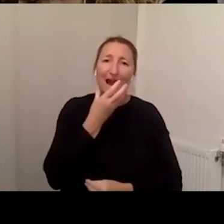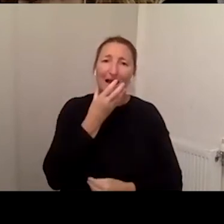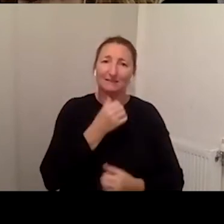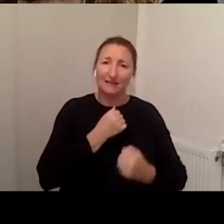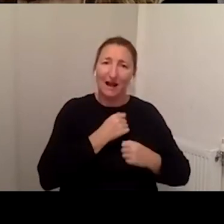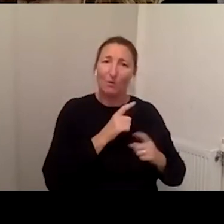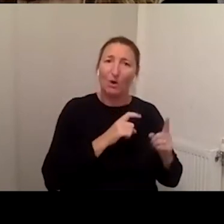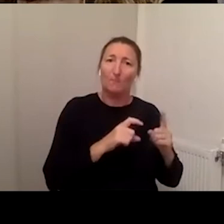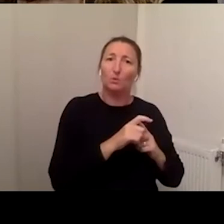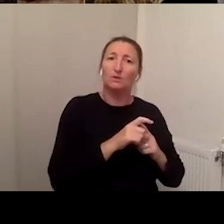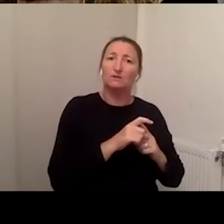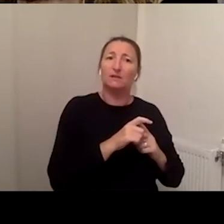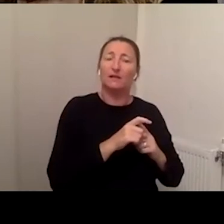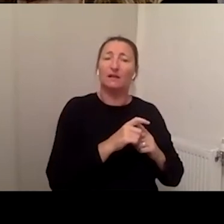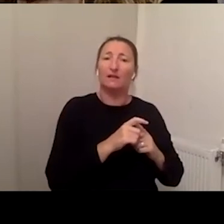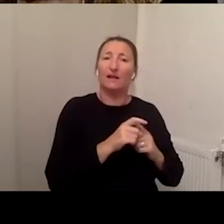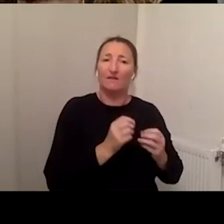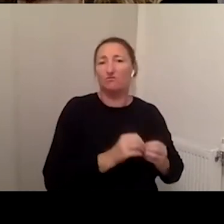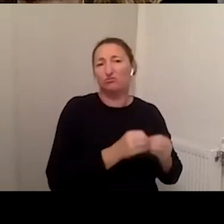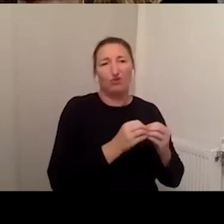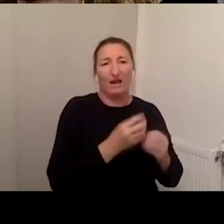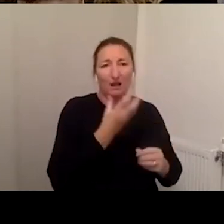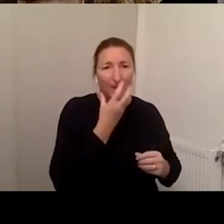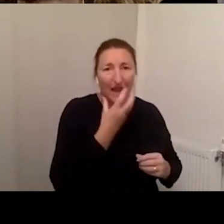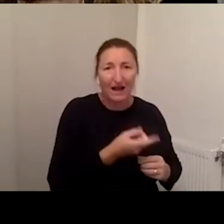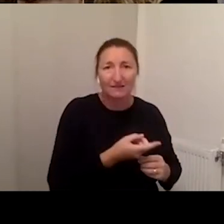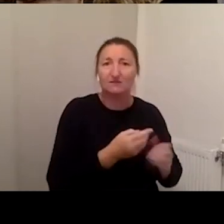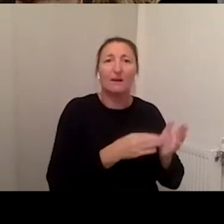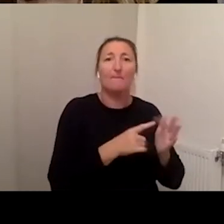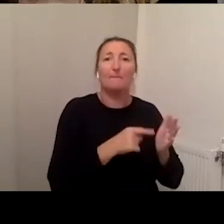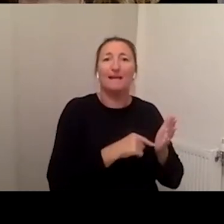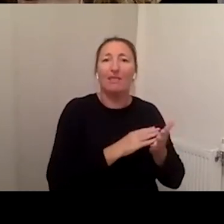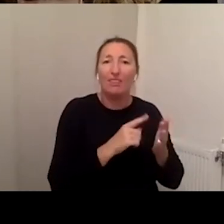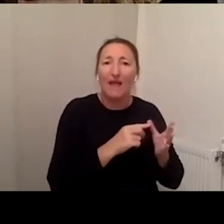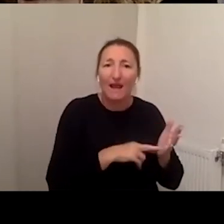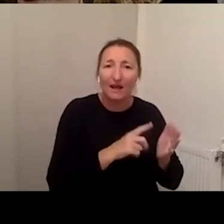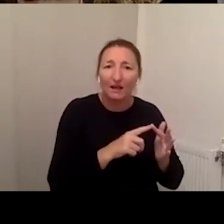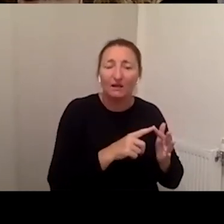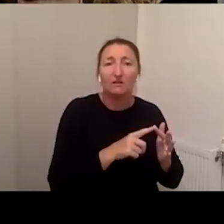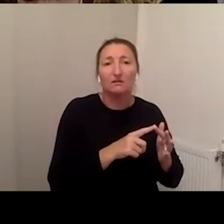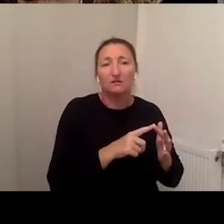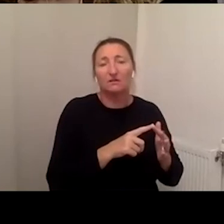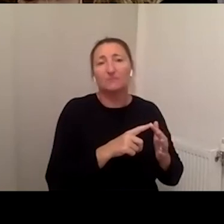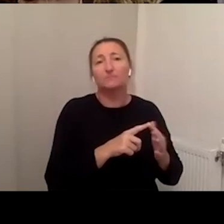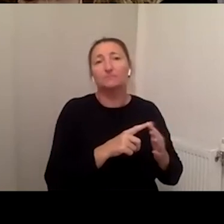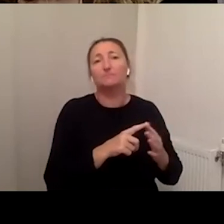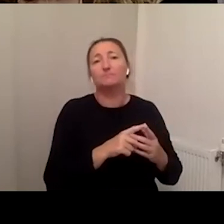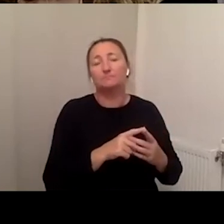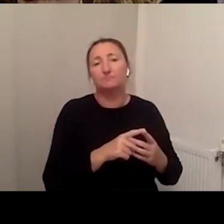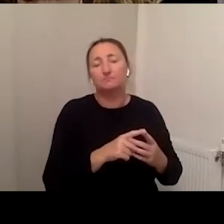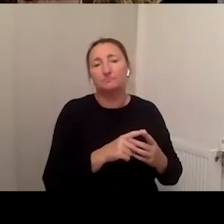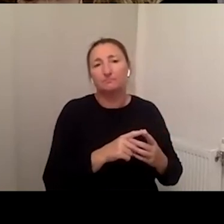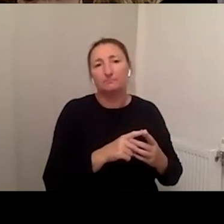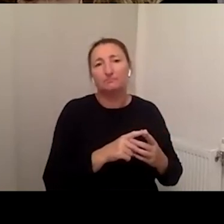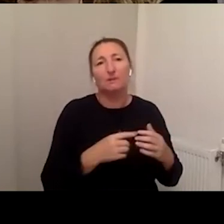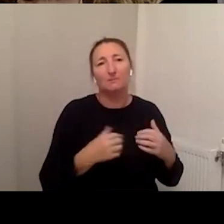ability to generate, varying elements of methane or e-methane, whichever way we want to go forward. But an interesting part